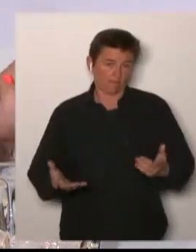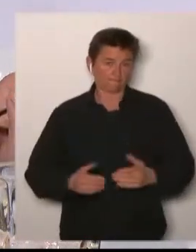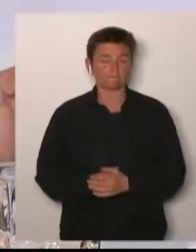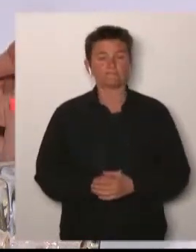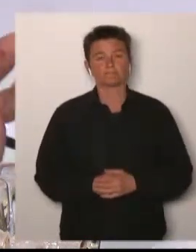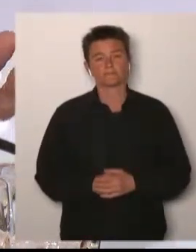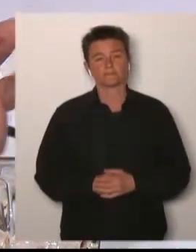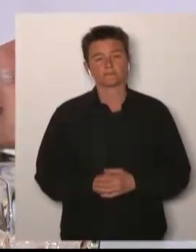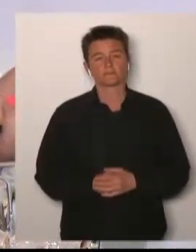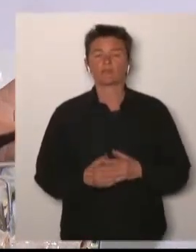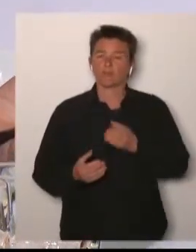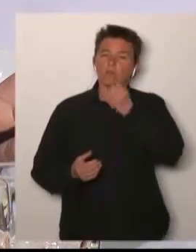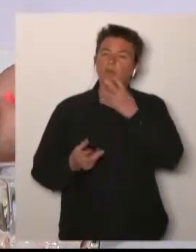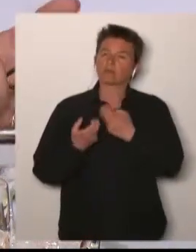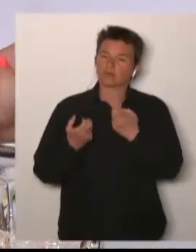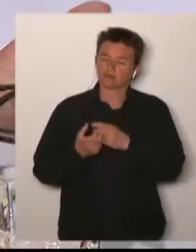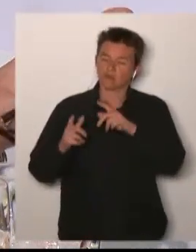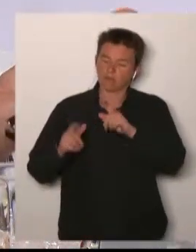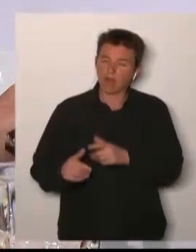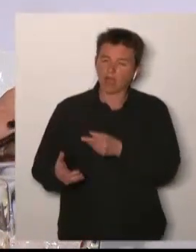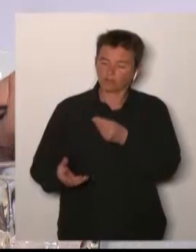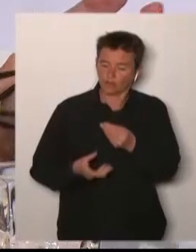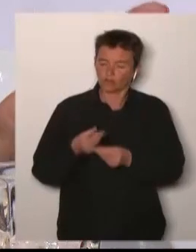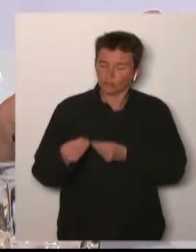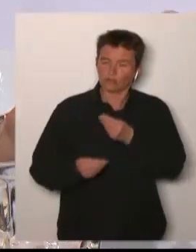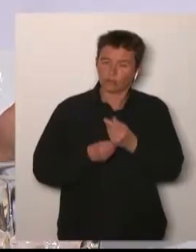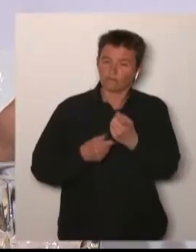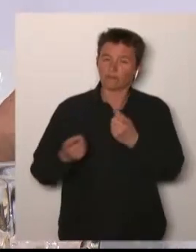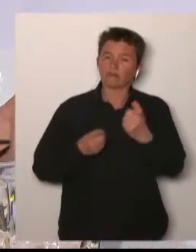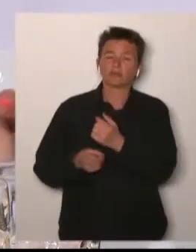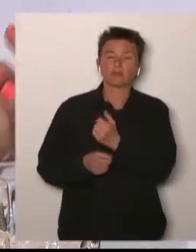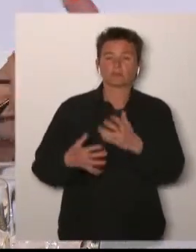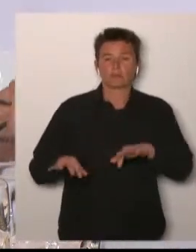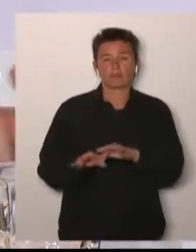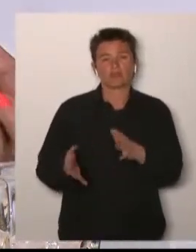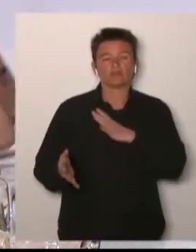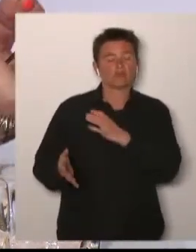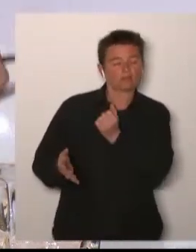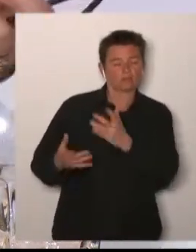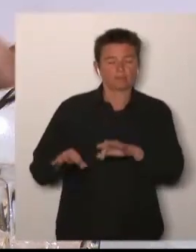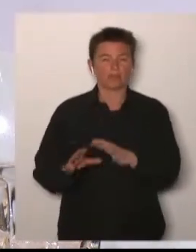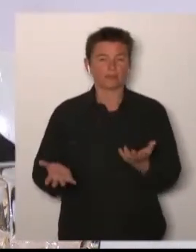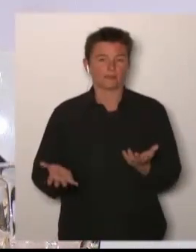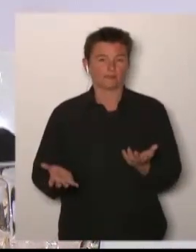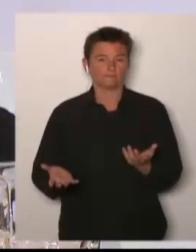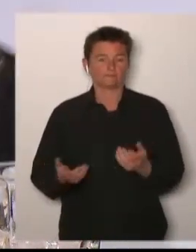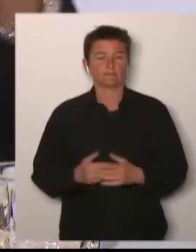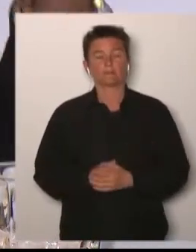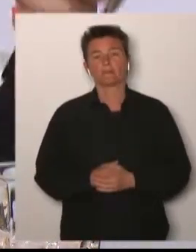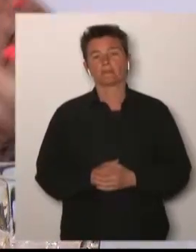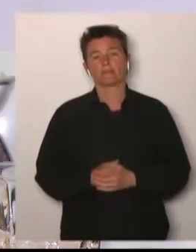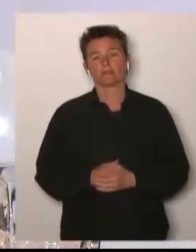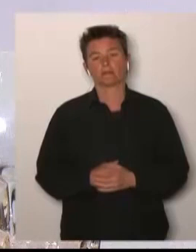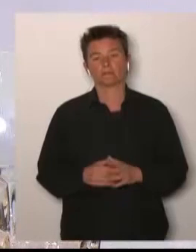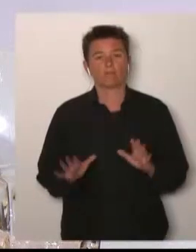good examples being provided by member states, some member states. And I'm not suggesting in any way that it is the